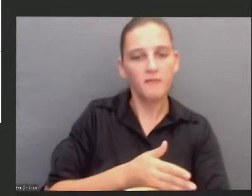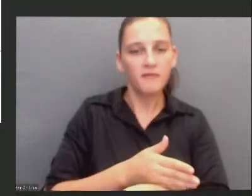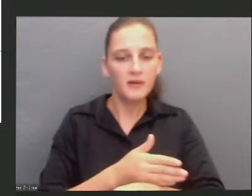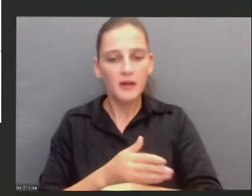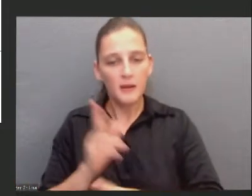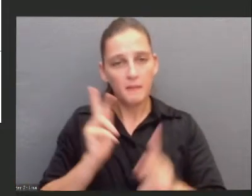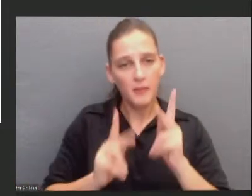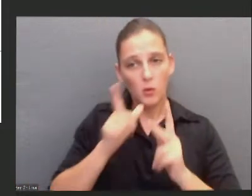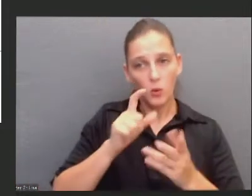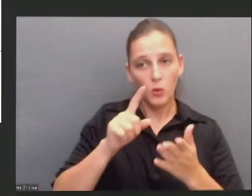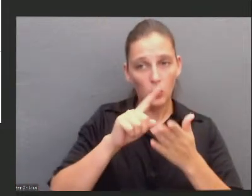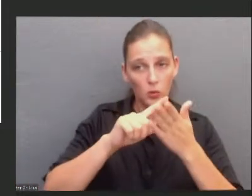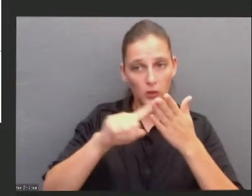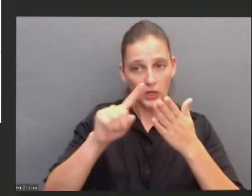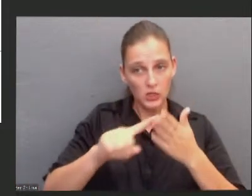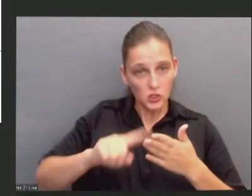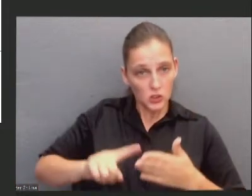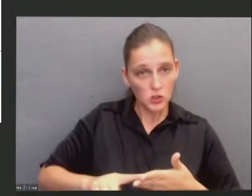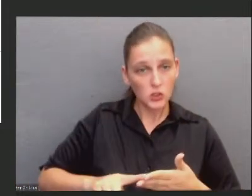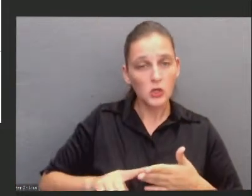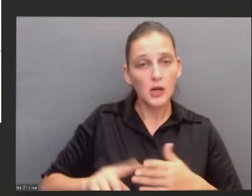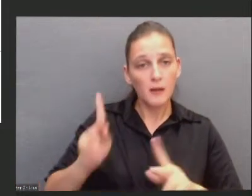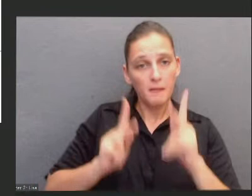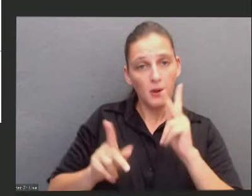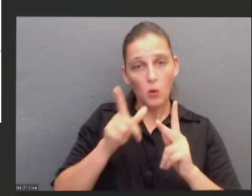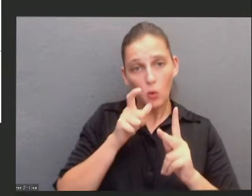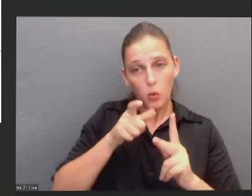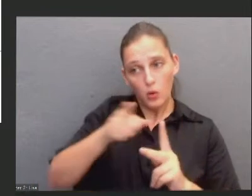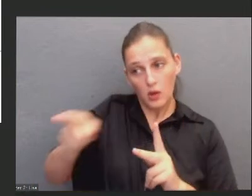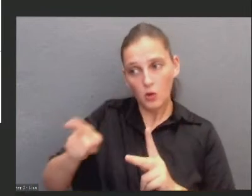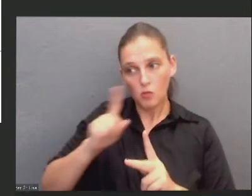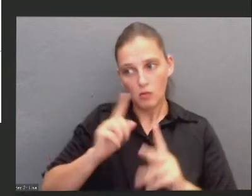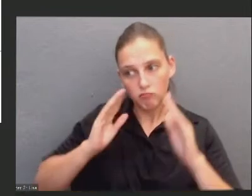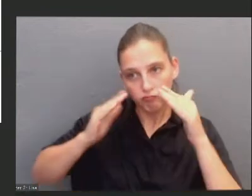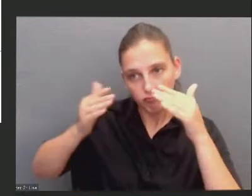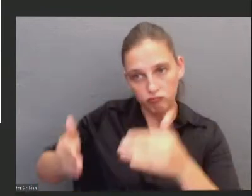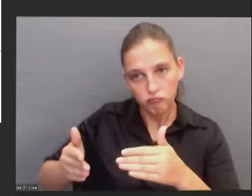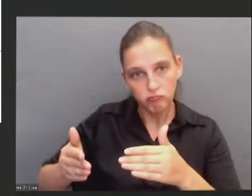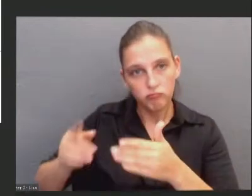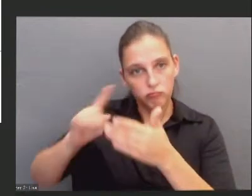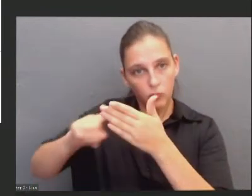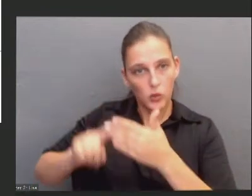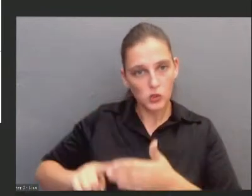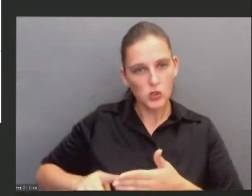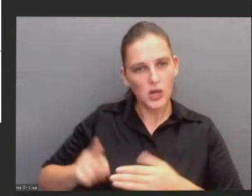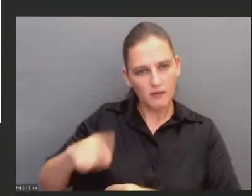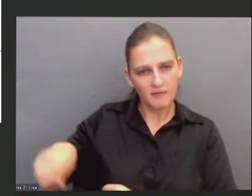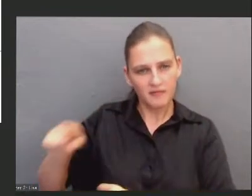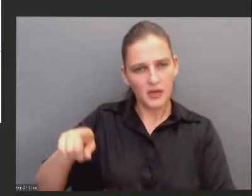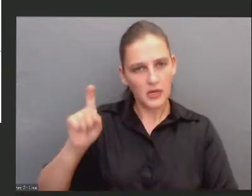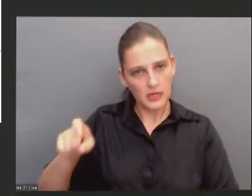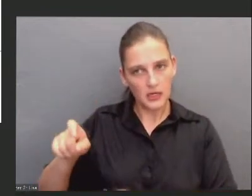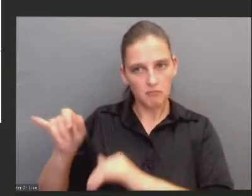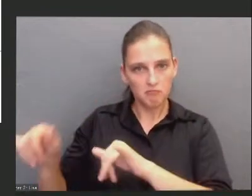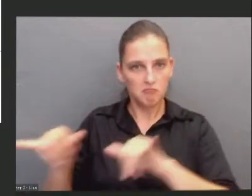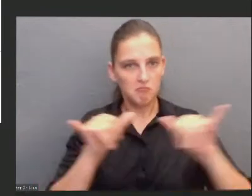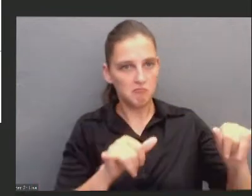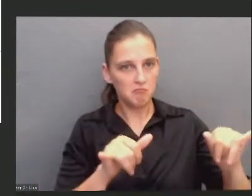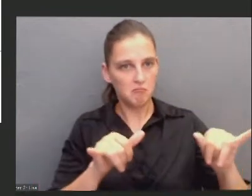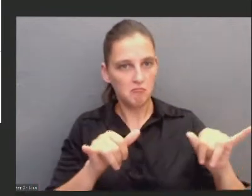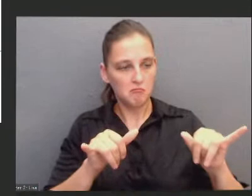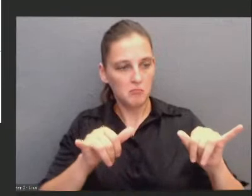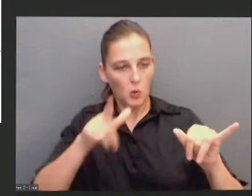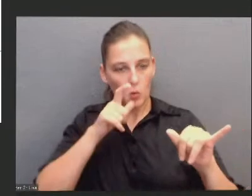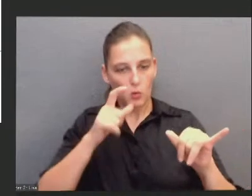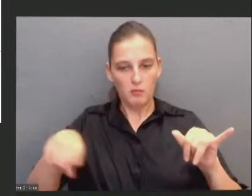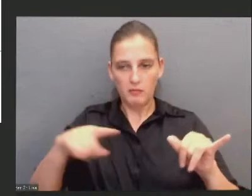research and the populations who they're accountable to and working with on the research need to reflect the populations that have experienced